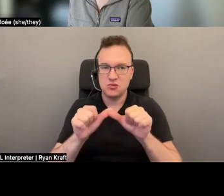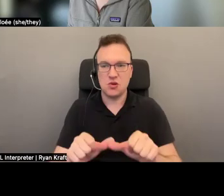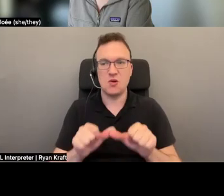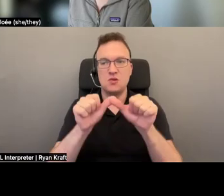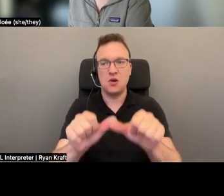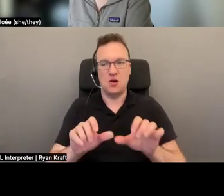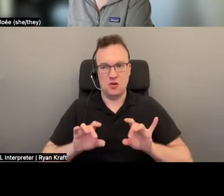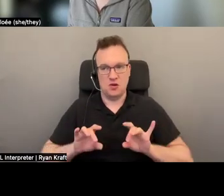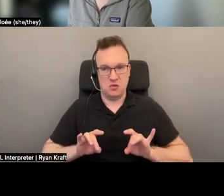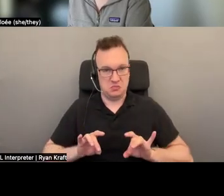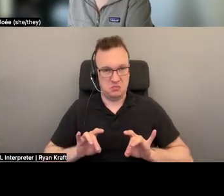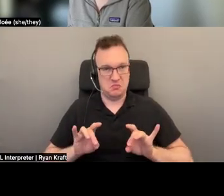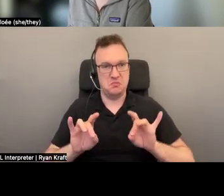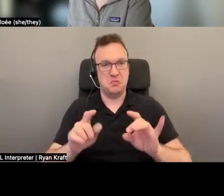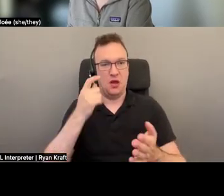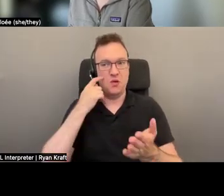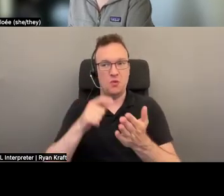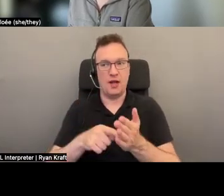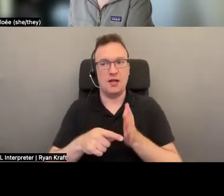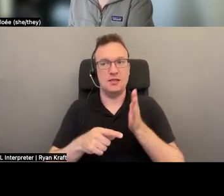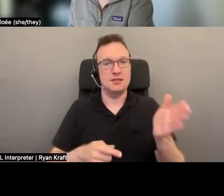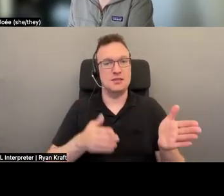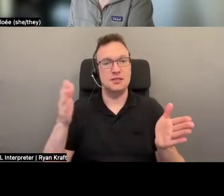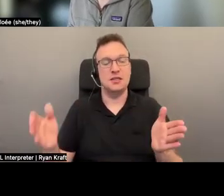continuously learning about the